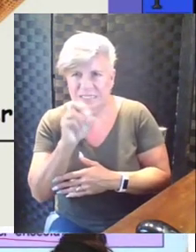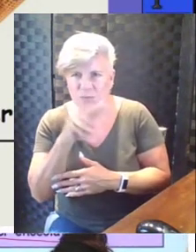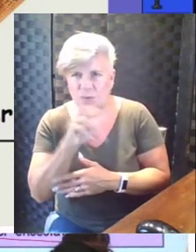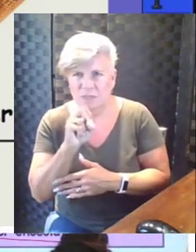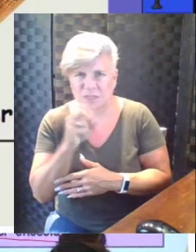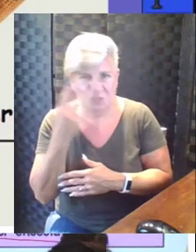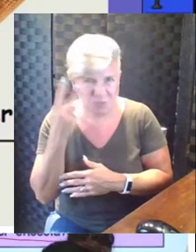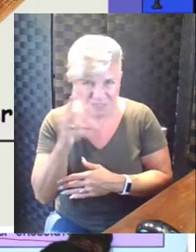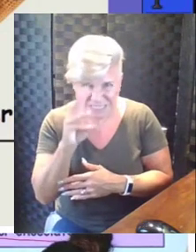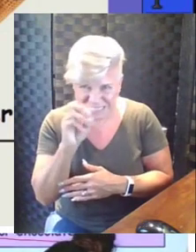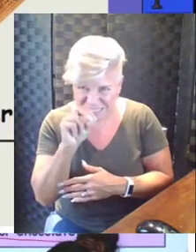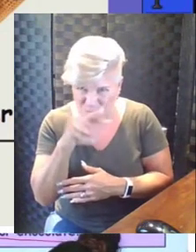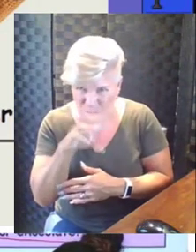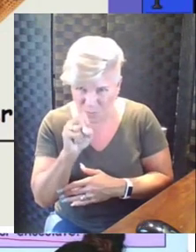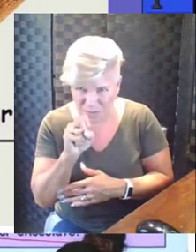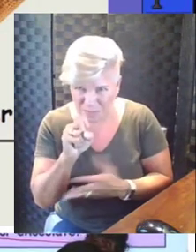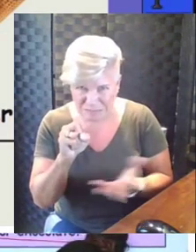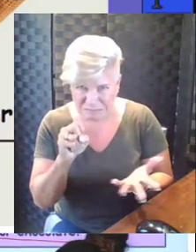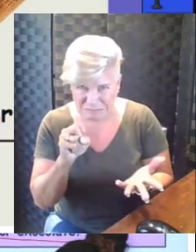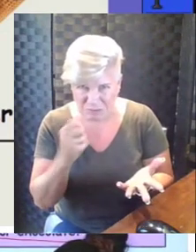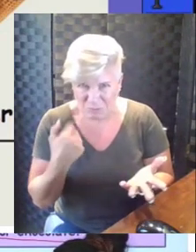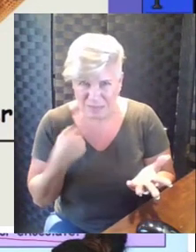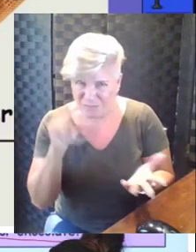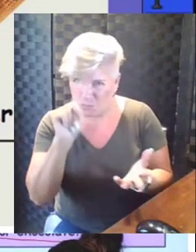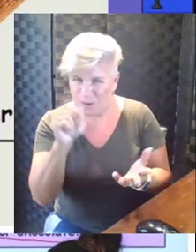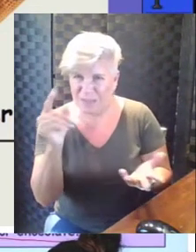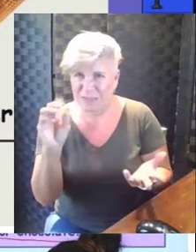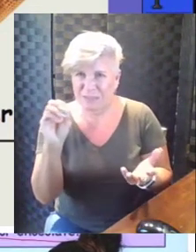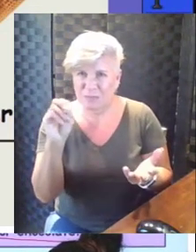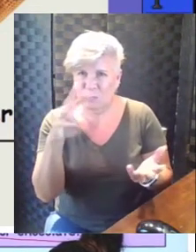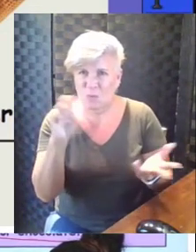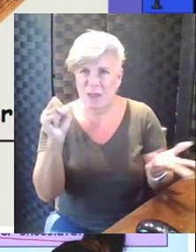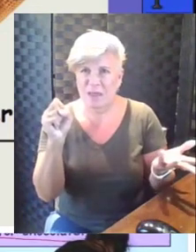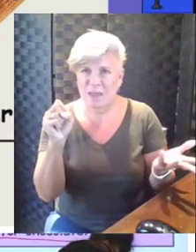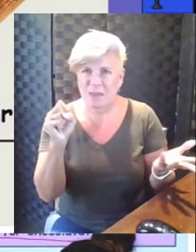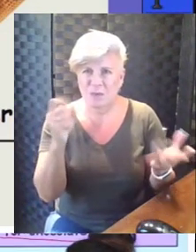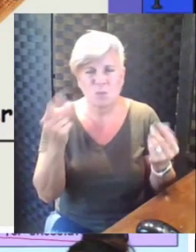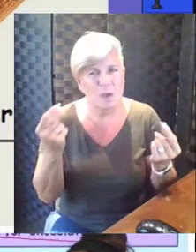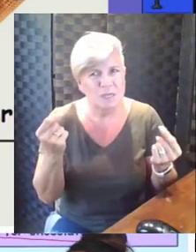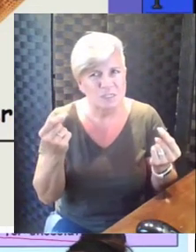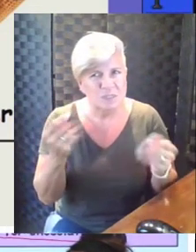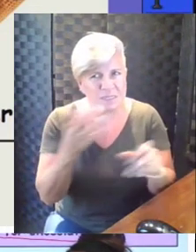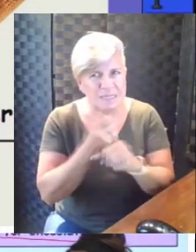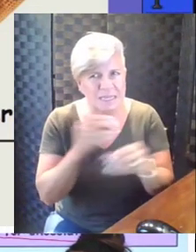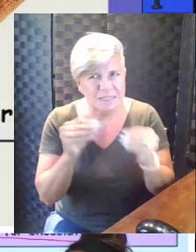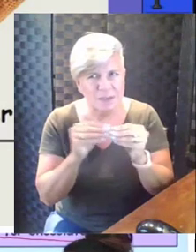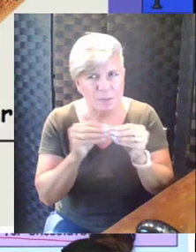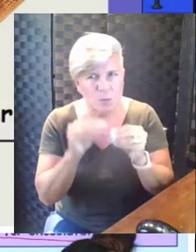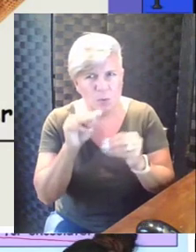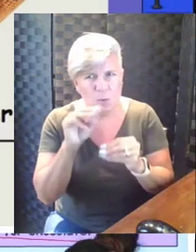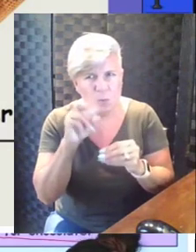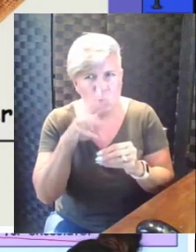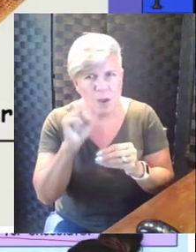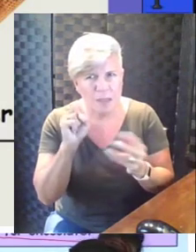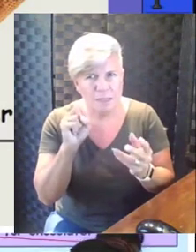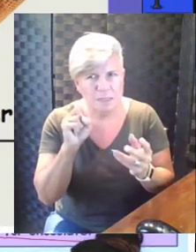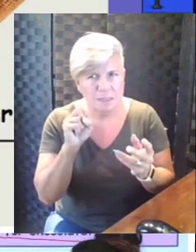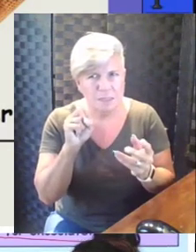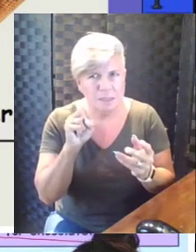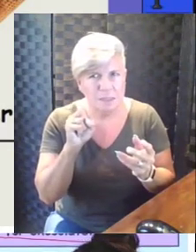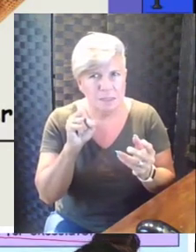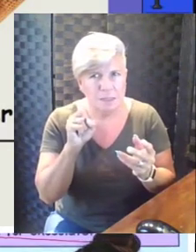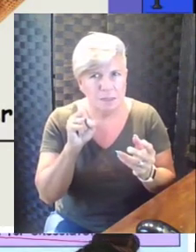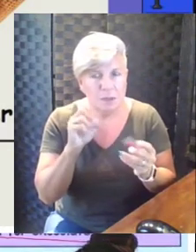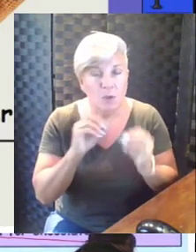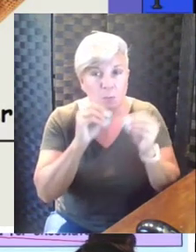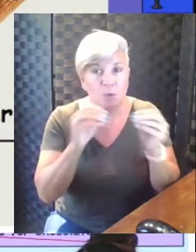see 6 ones there? I only have 1 1. What can I do to get some more ones over there? Well, we